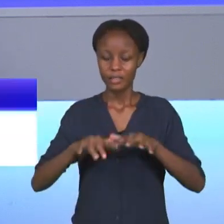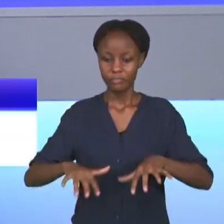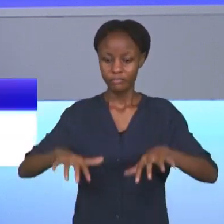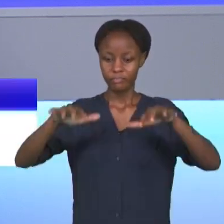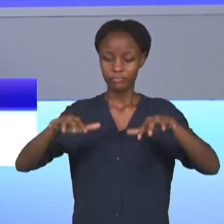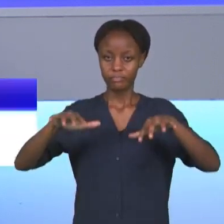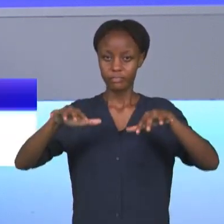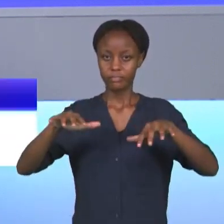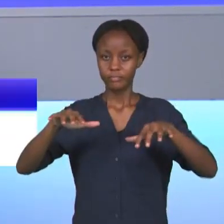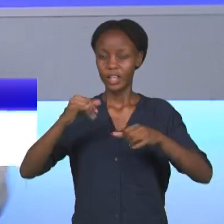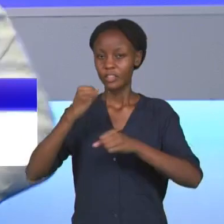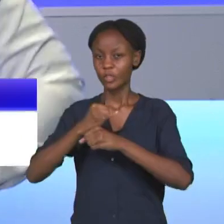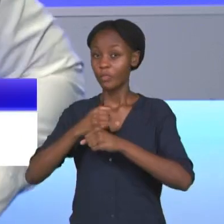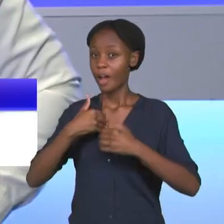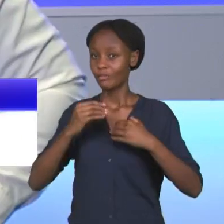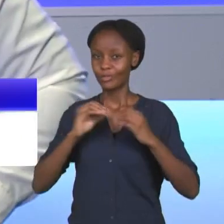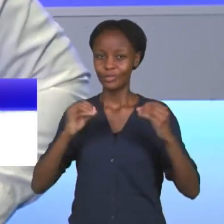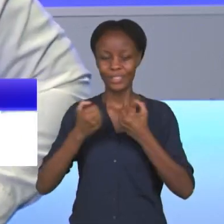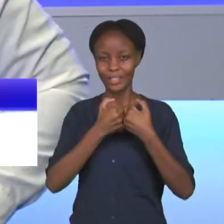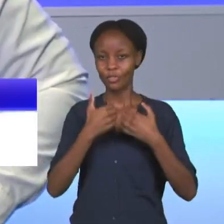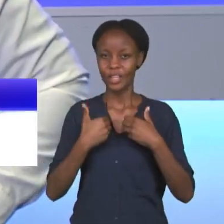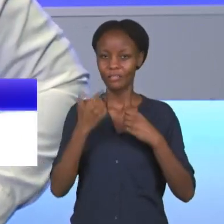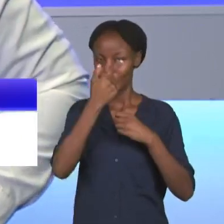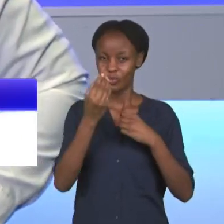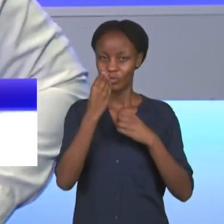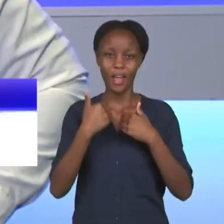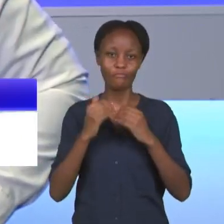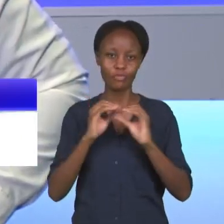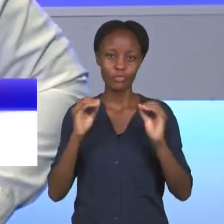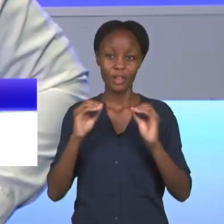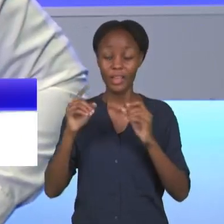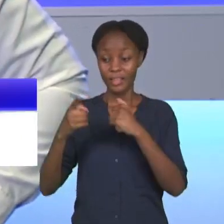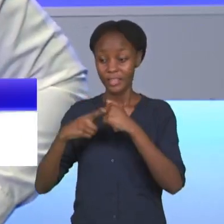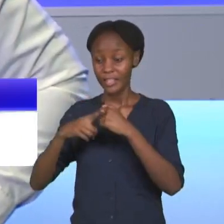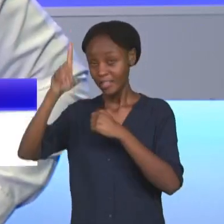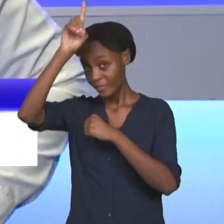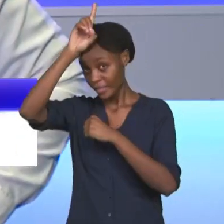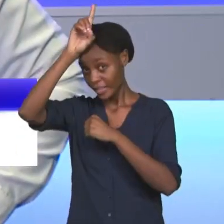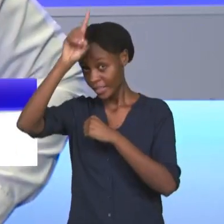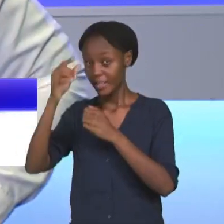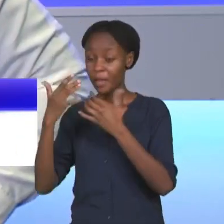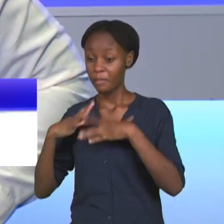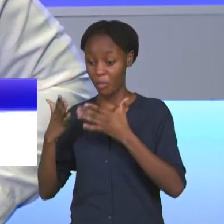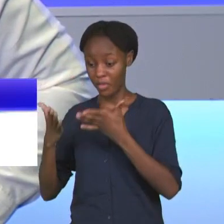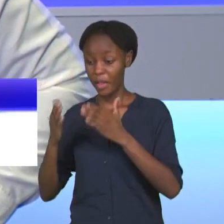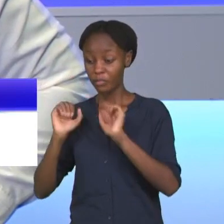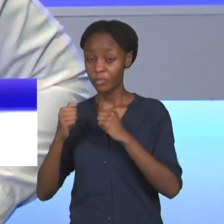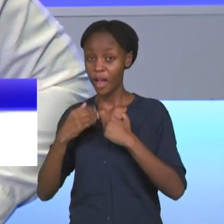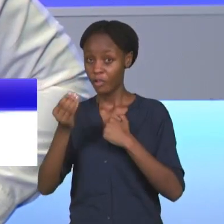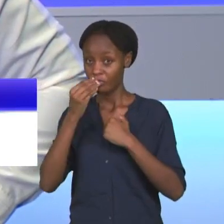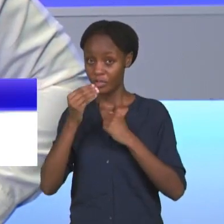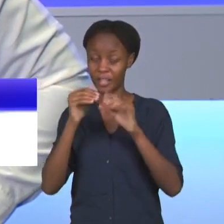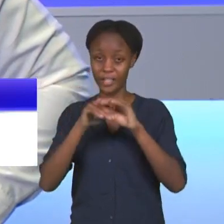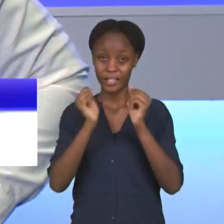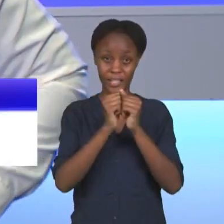continue to struggle every day to put a meal on the table. Some vulnerable 6 villages in Athi River will now have food to put on the table for the next 10